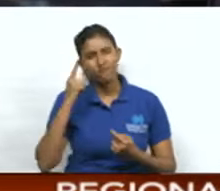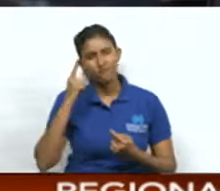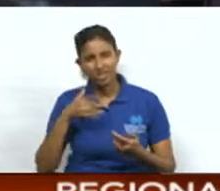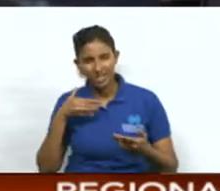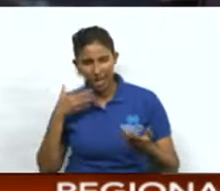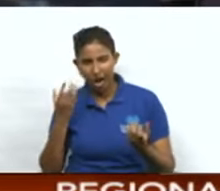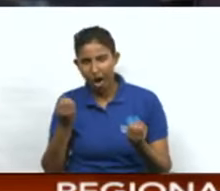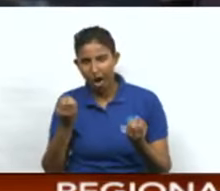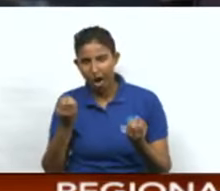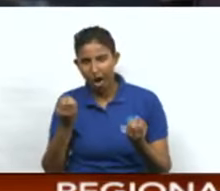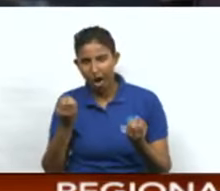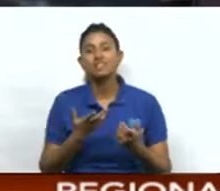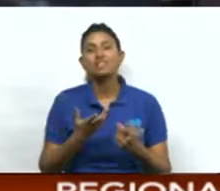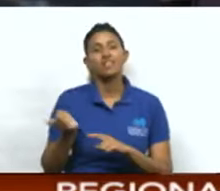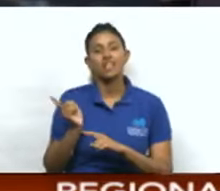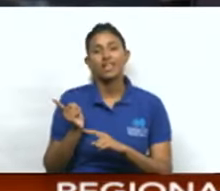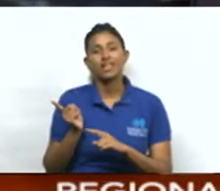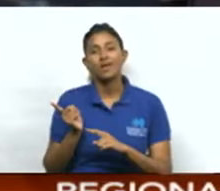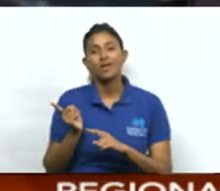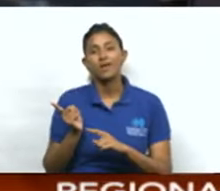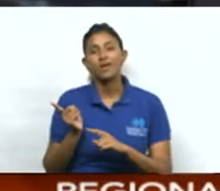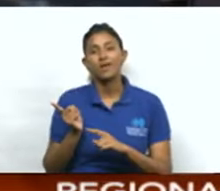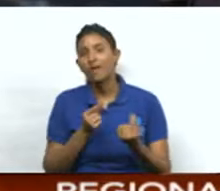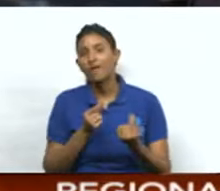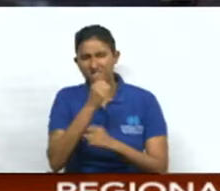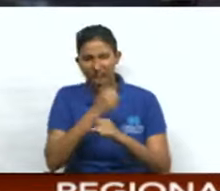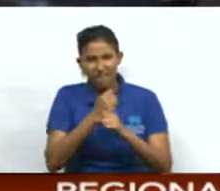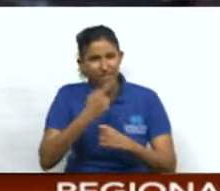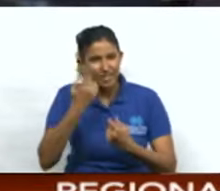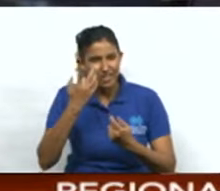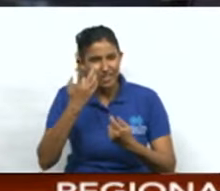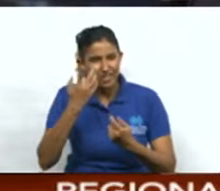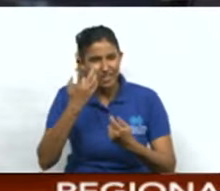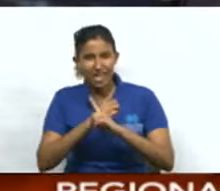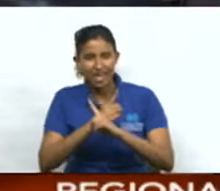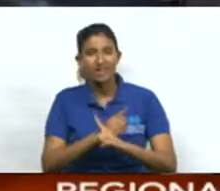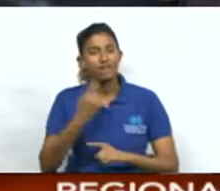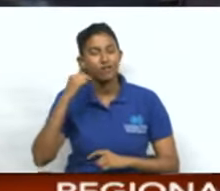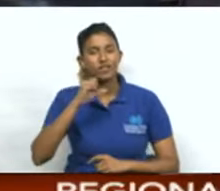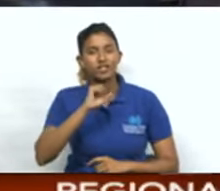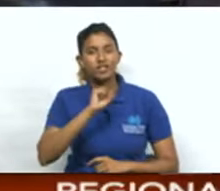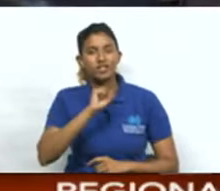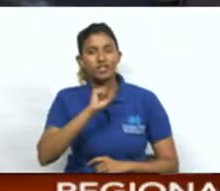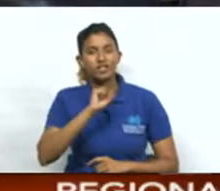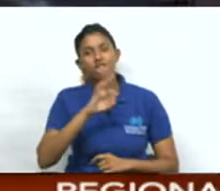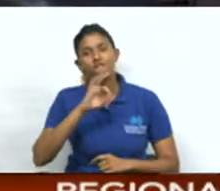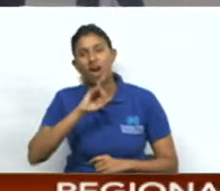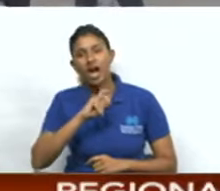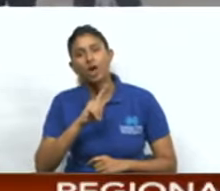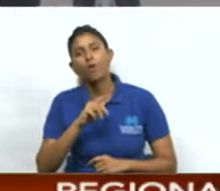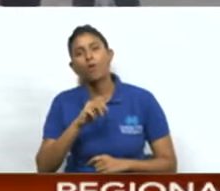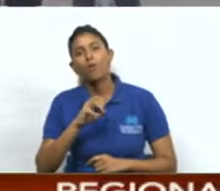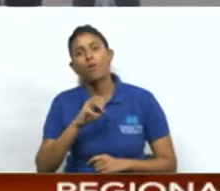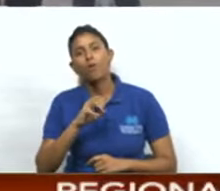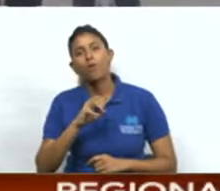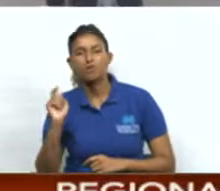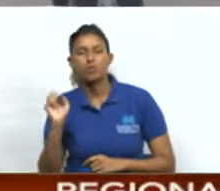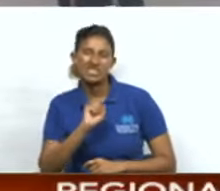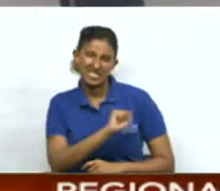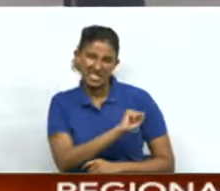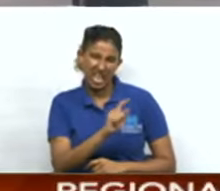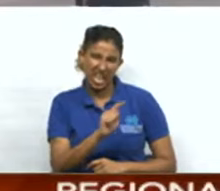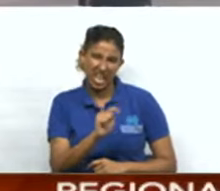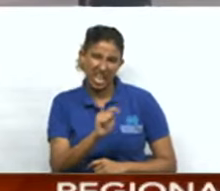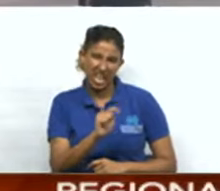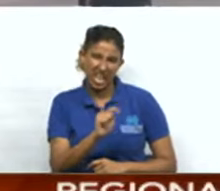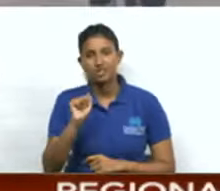fight to defend it at the Sir Frank Worrell Ground in St. Augustine. The Academy was brave, choosing to bat first against the Harpy Eagles from Guyana,